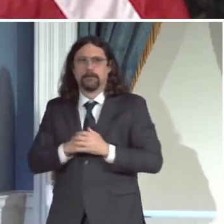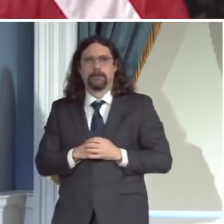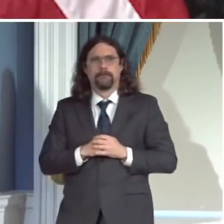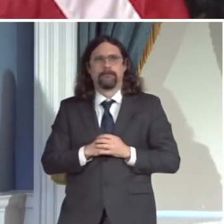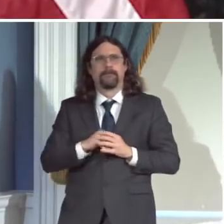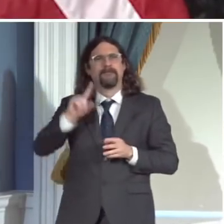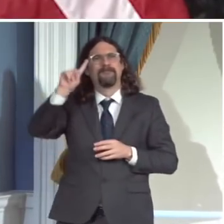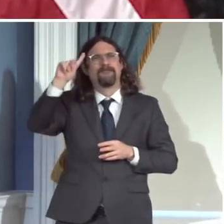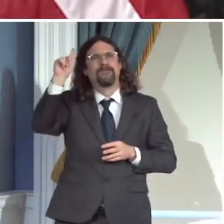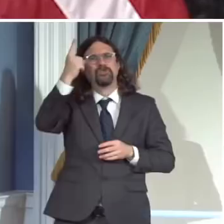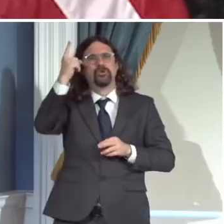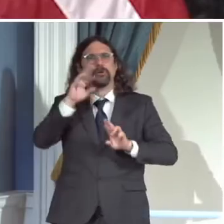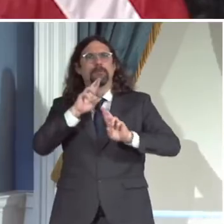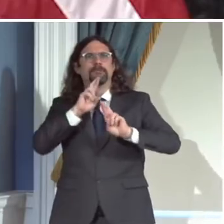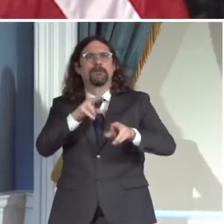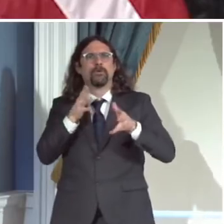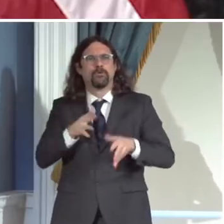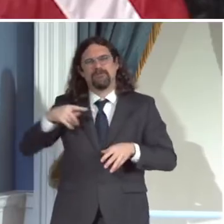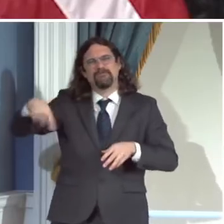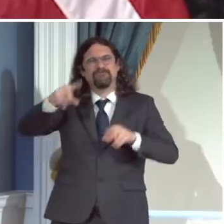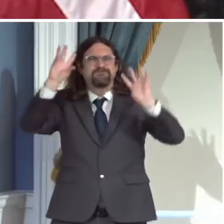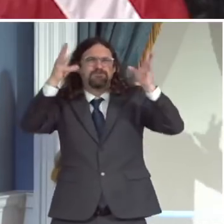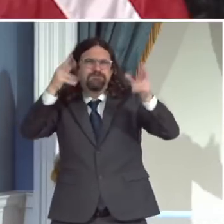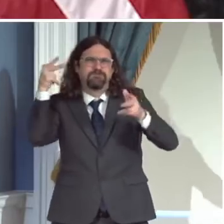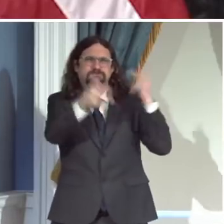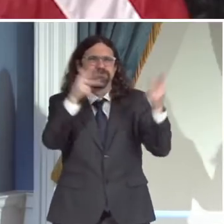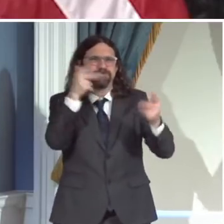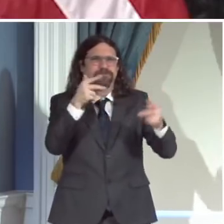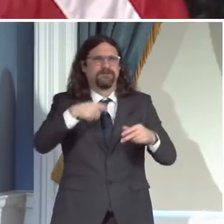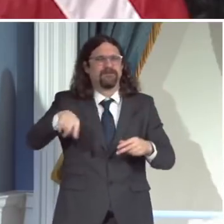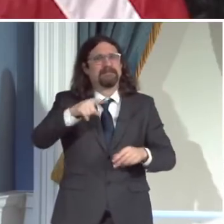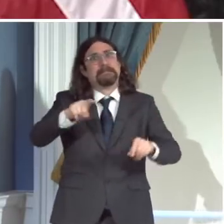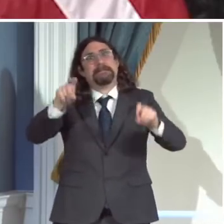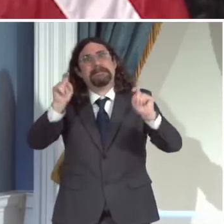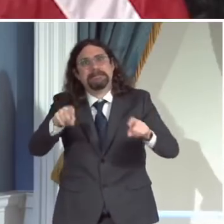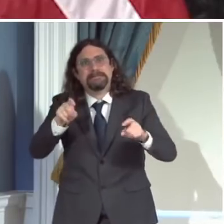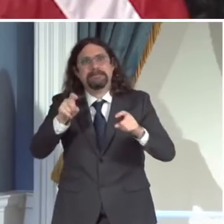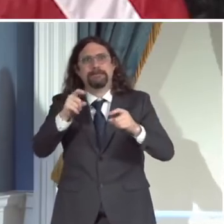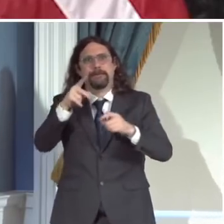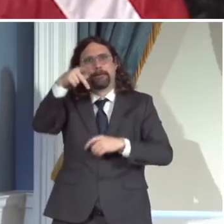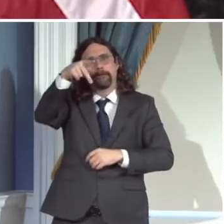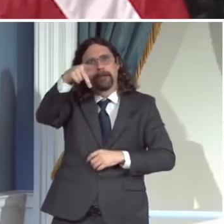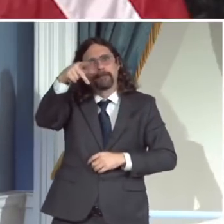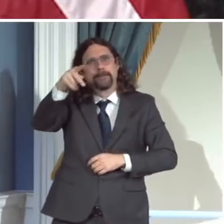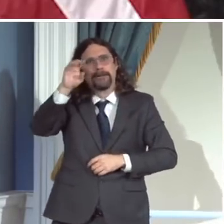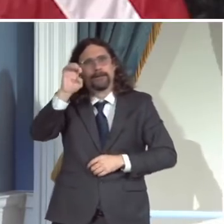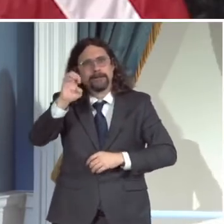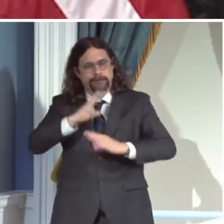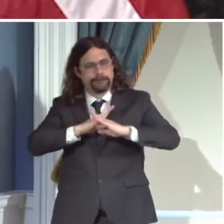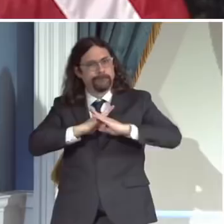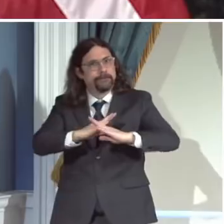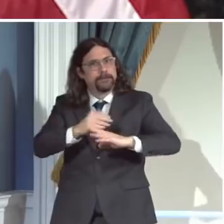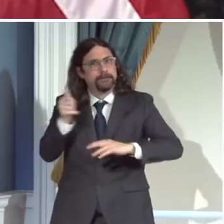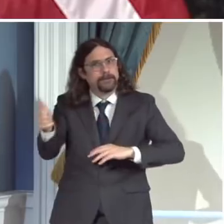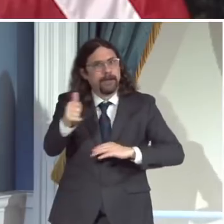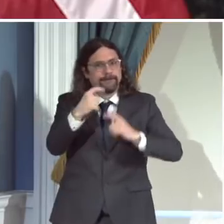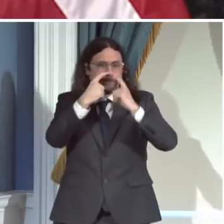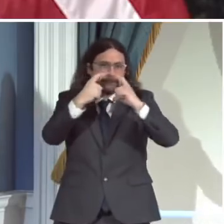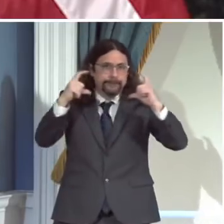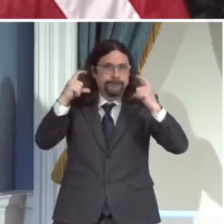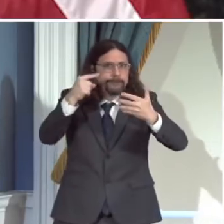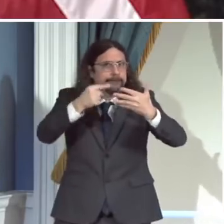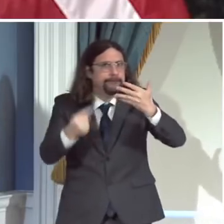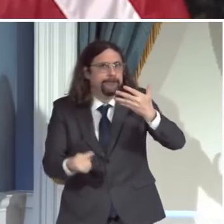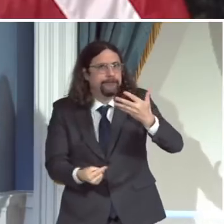to make sure that supply is strong. So we are confident, based on all our projections, that for next week we will